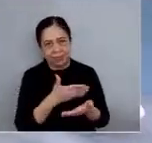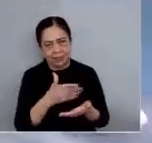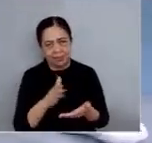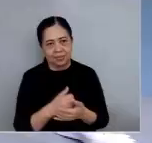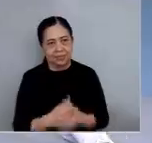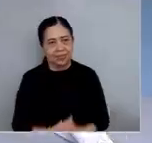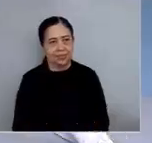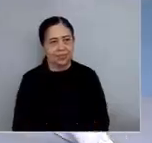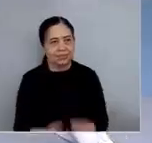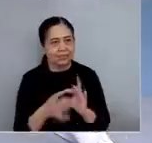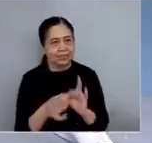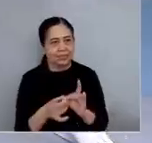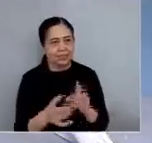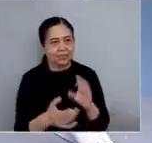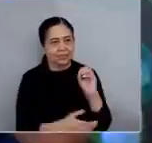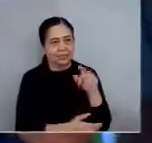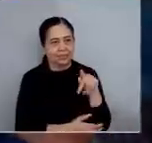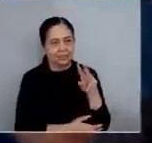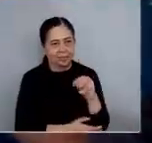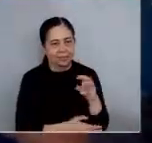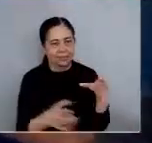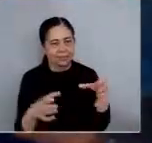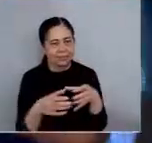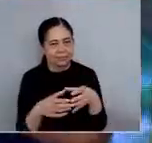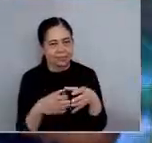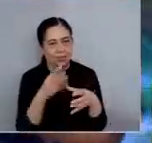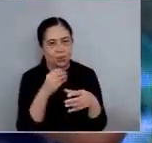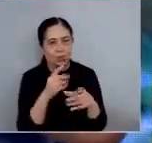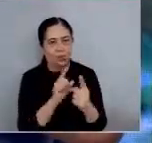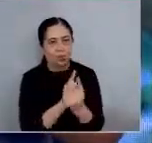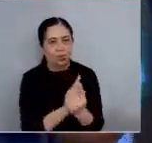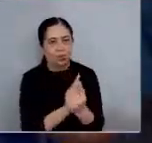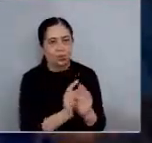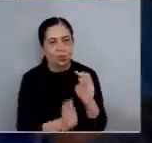knit yung OPM music industry. Sino mga nag-mentor sa'yo?